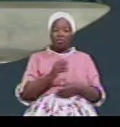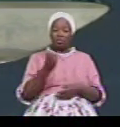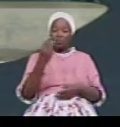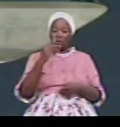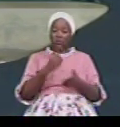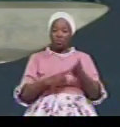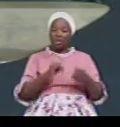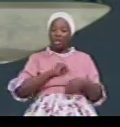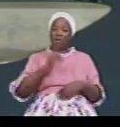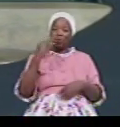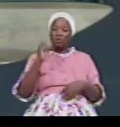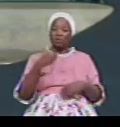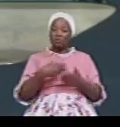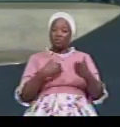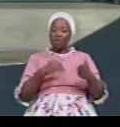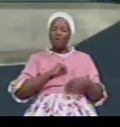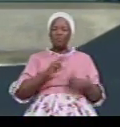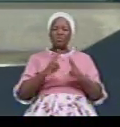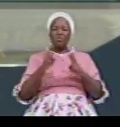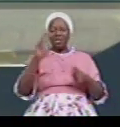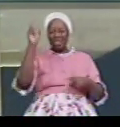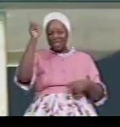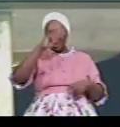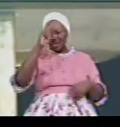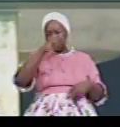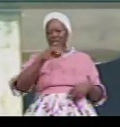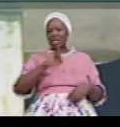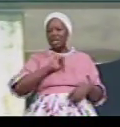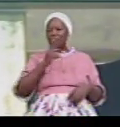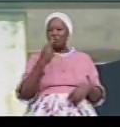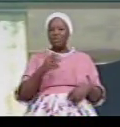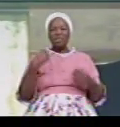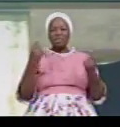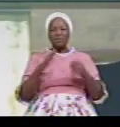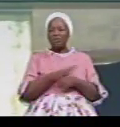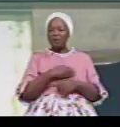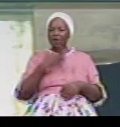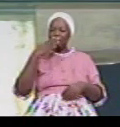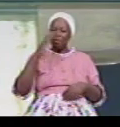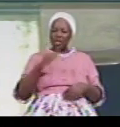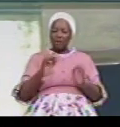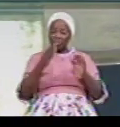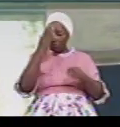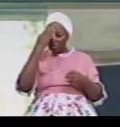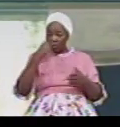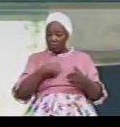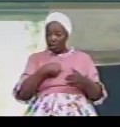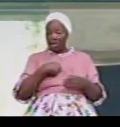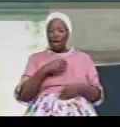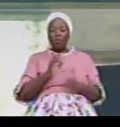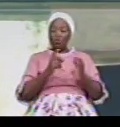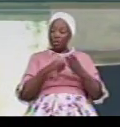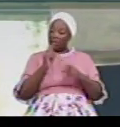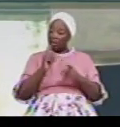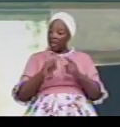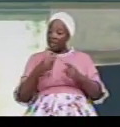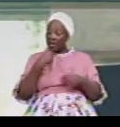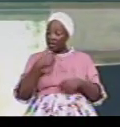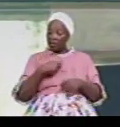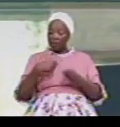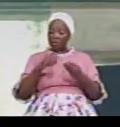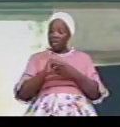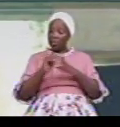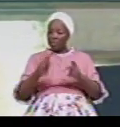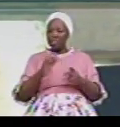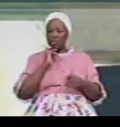careless. I was sinful. I was bad. If you knew me, what you're talking about that person, you're talking about me. That's